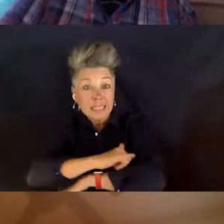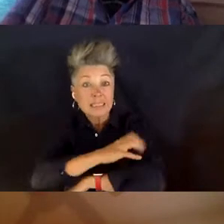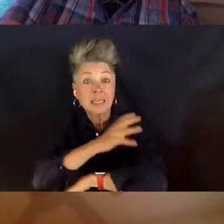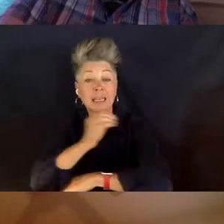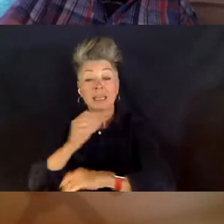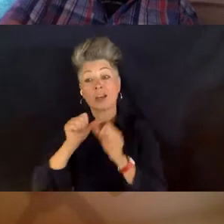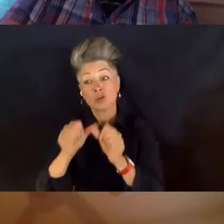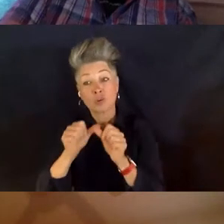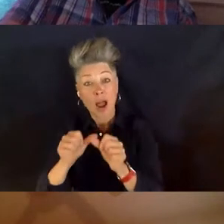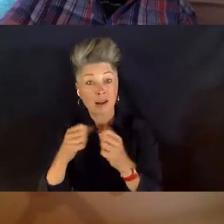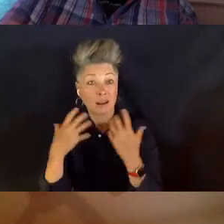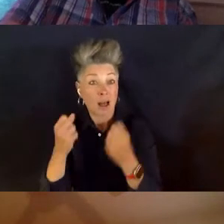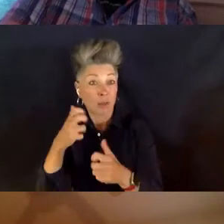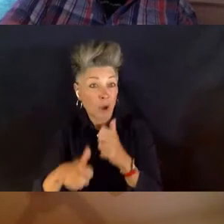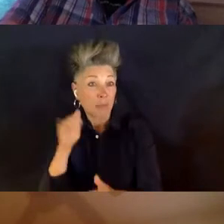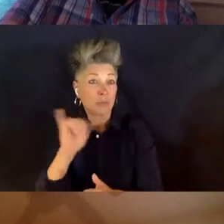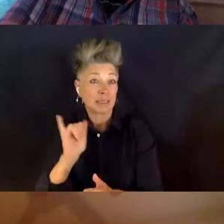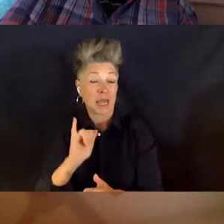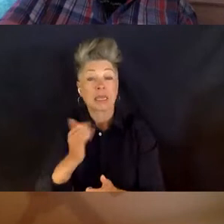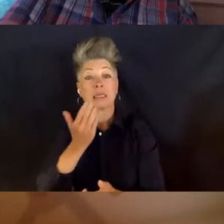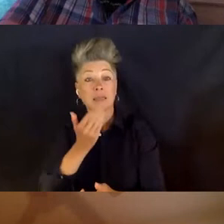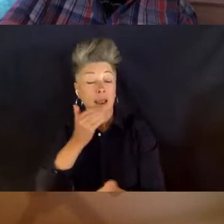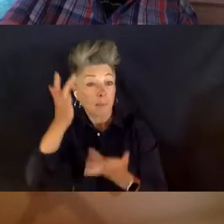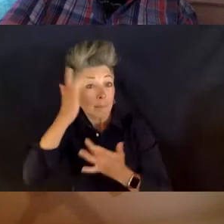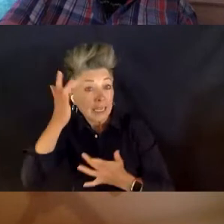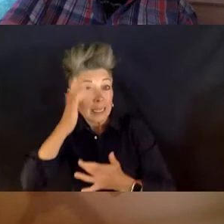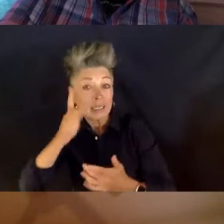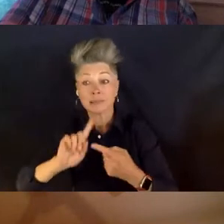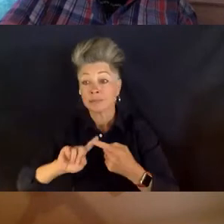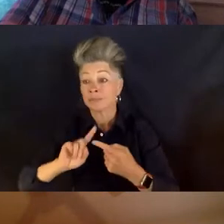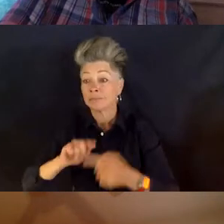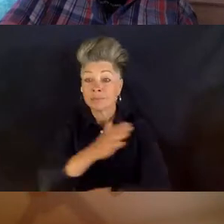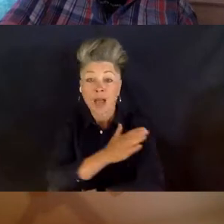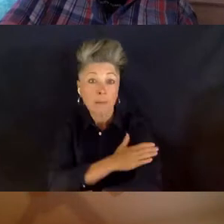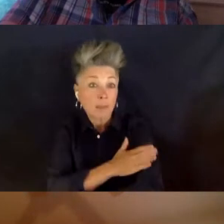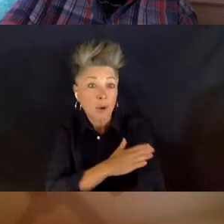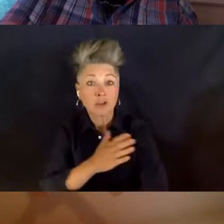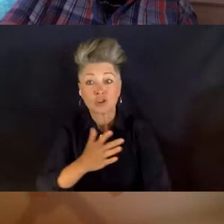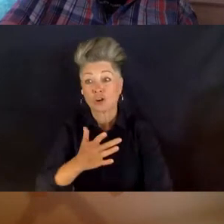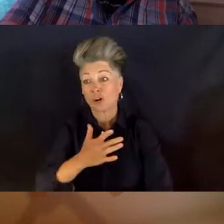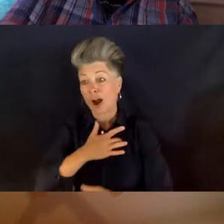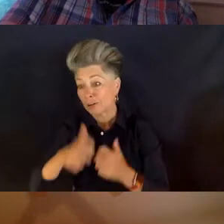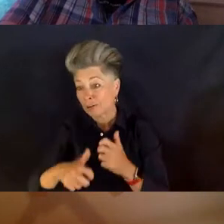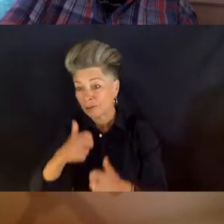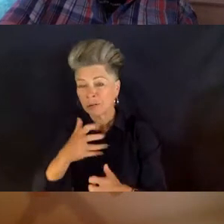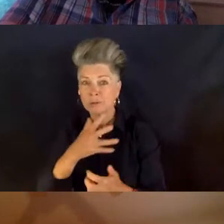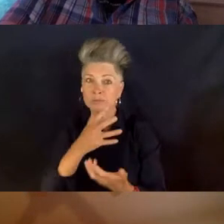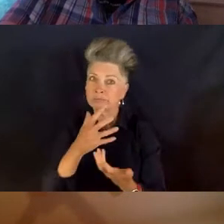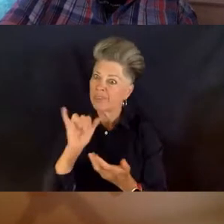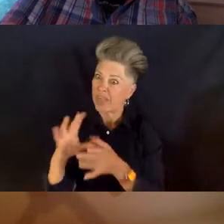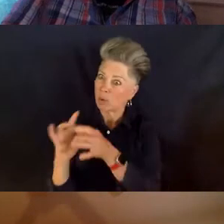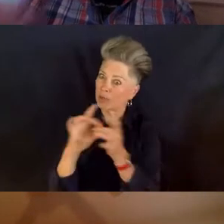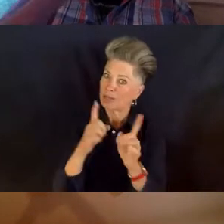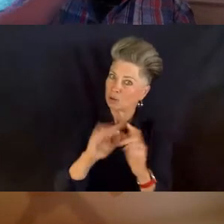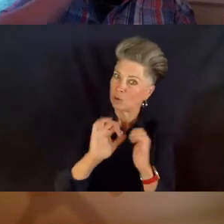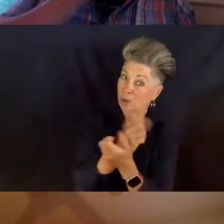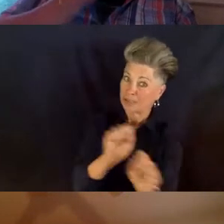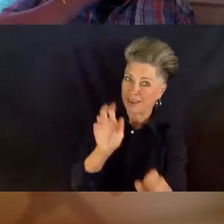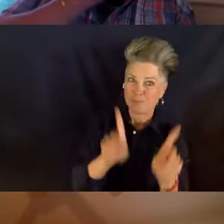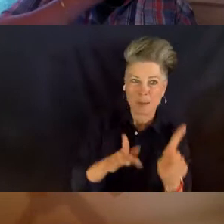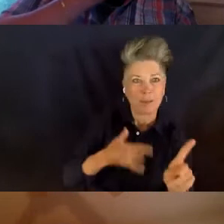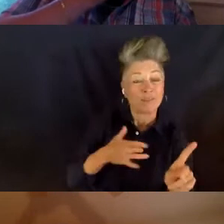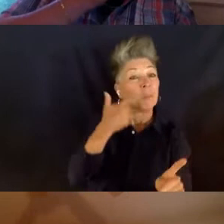and diabetes that are also linked to how safe people feel, because if people aren't feeling safe, they're